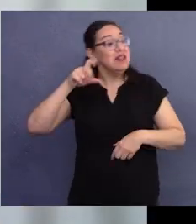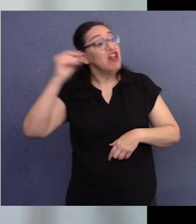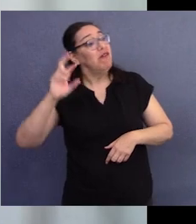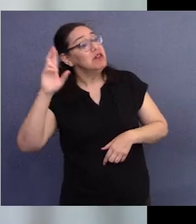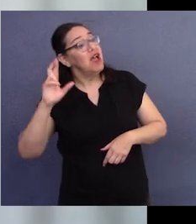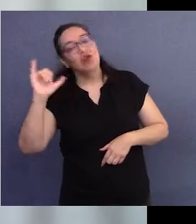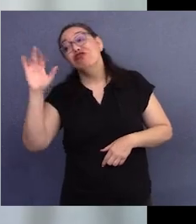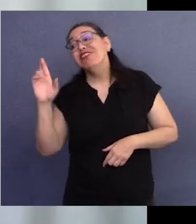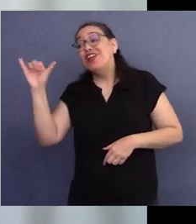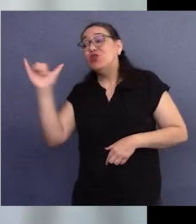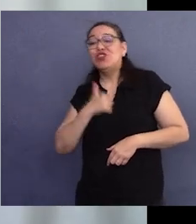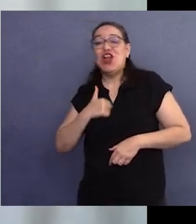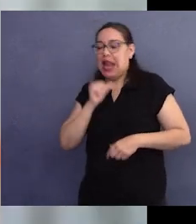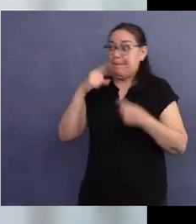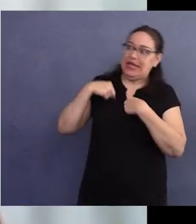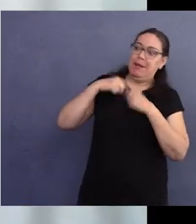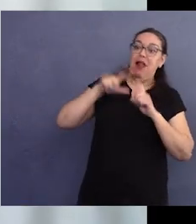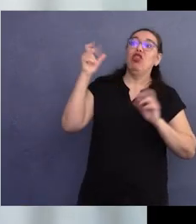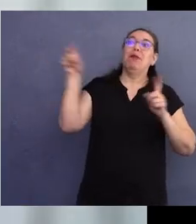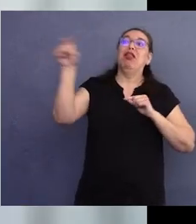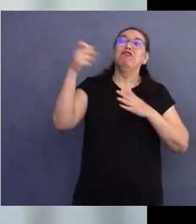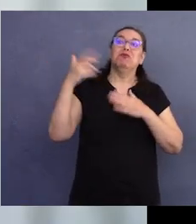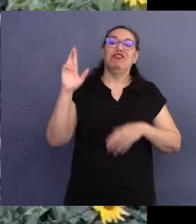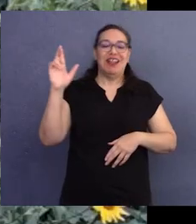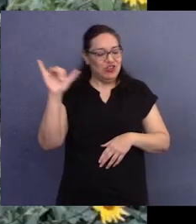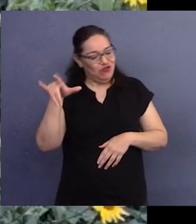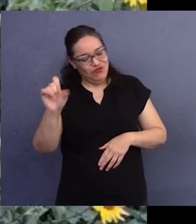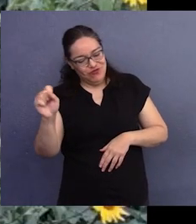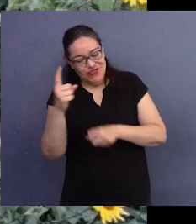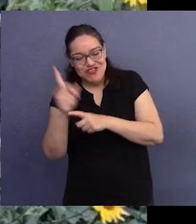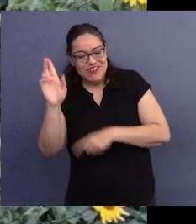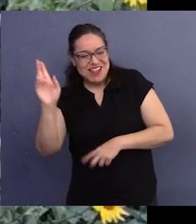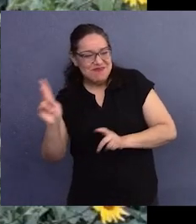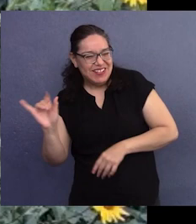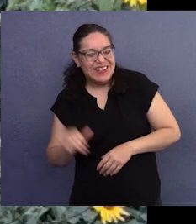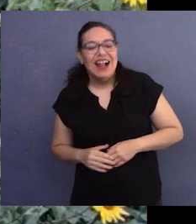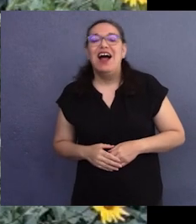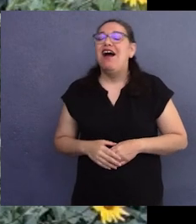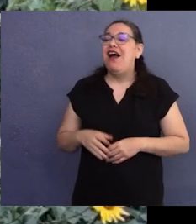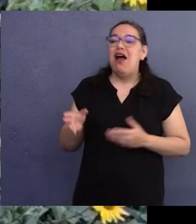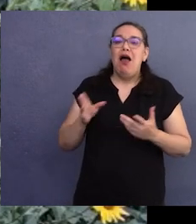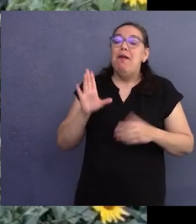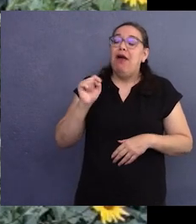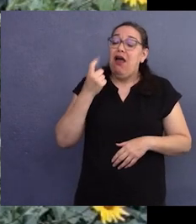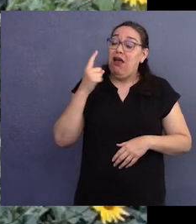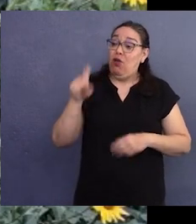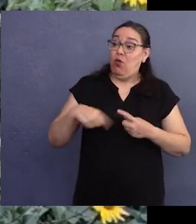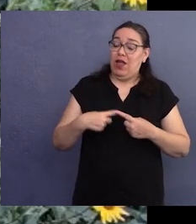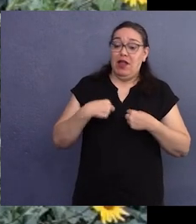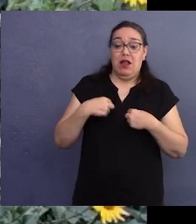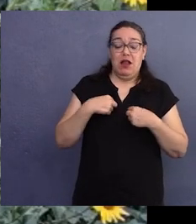and Riverside too. Sorry, not me, but other people here are from Riverside. Yes, you Riverside people. Sorry. But when